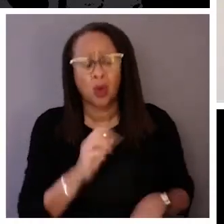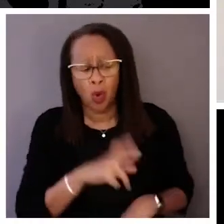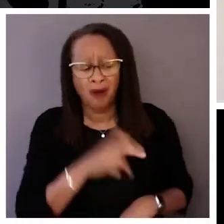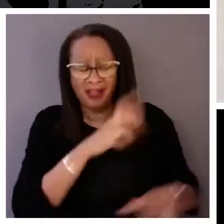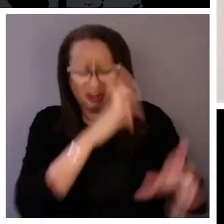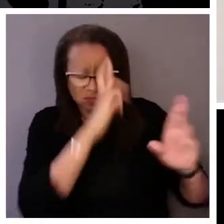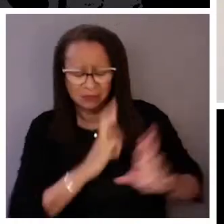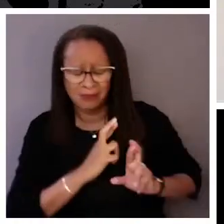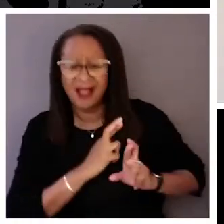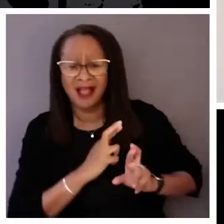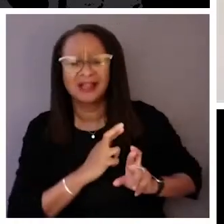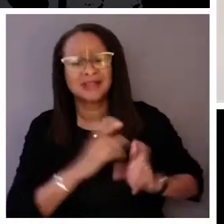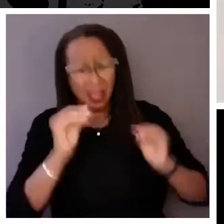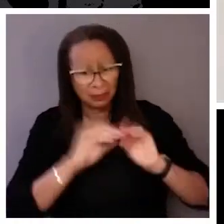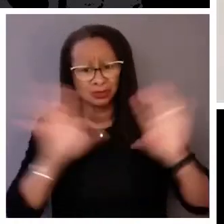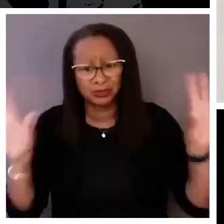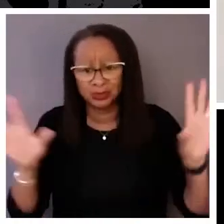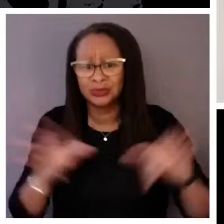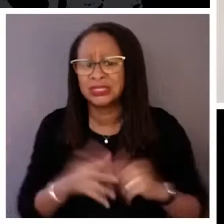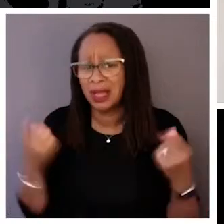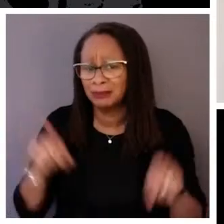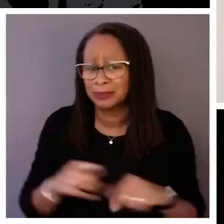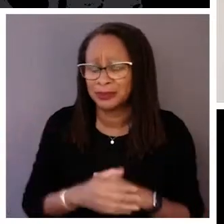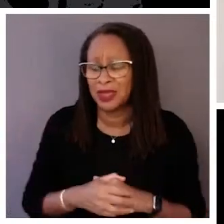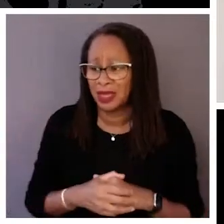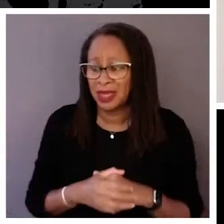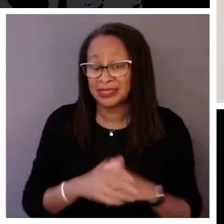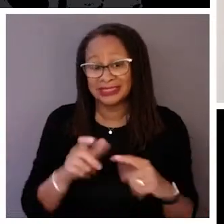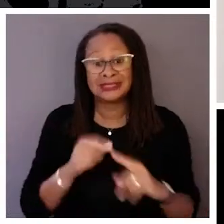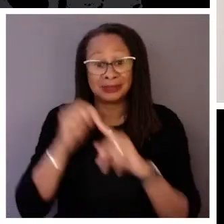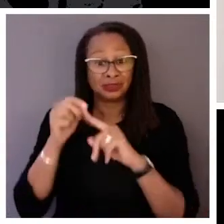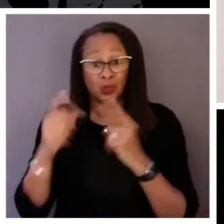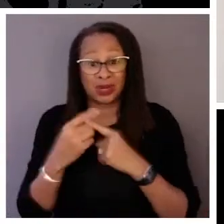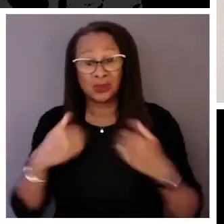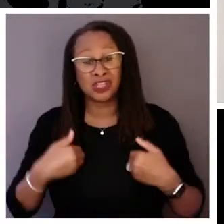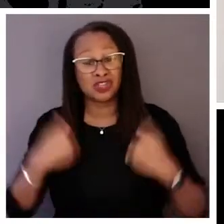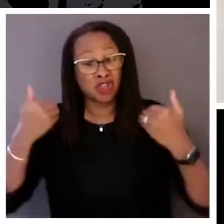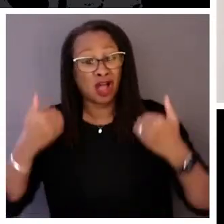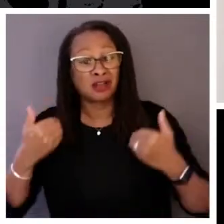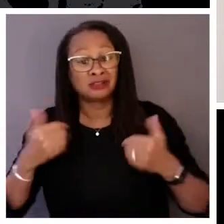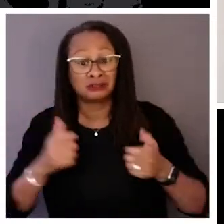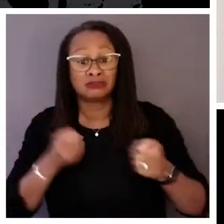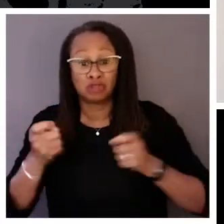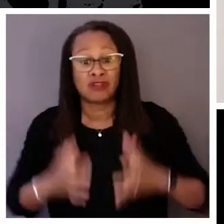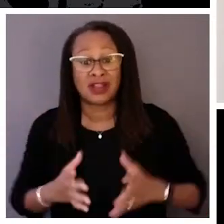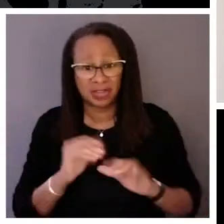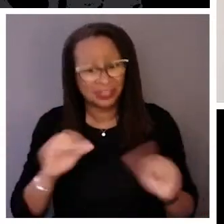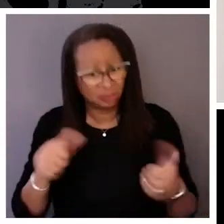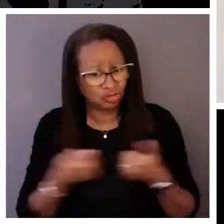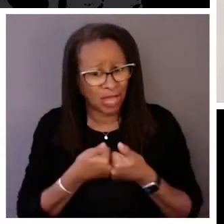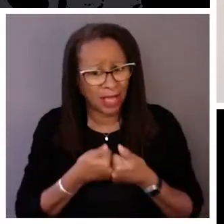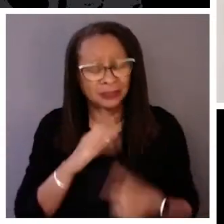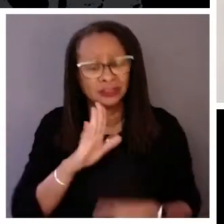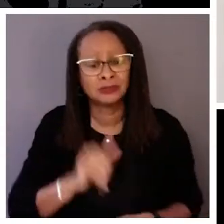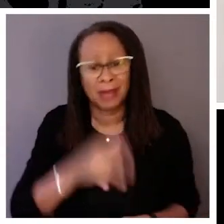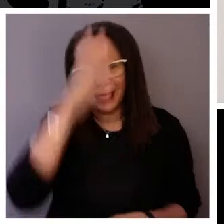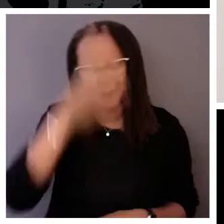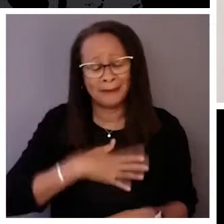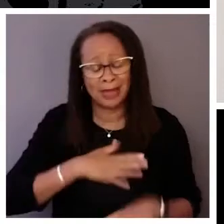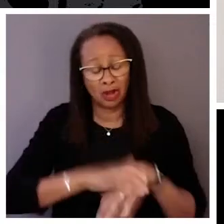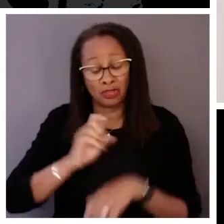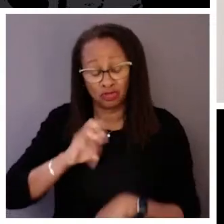been disrespected, for sure. And especially when I was a younger director and challenged.